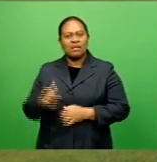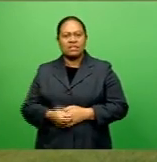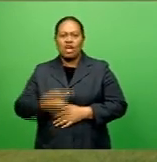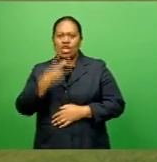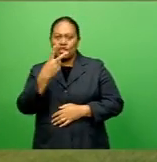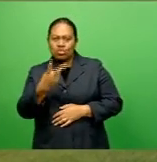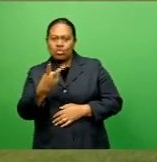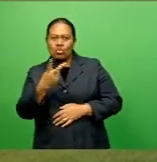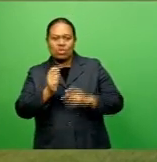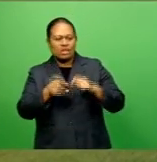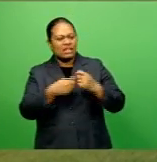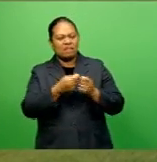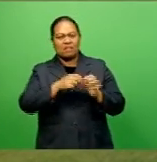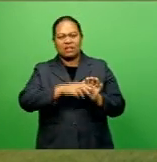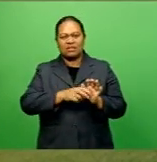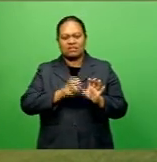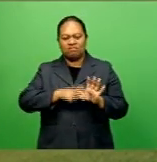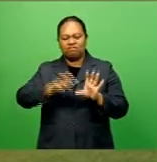Naramba and